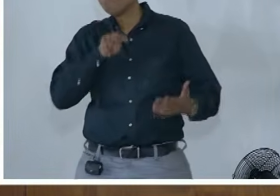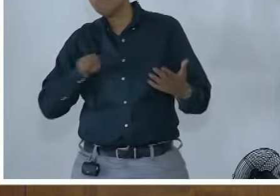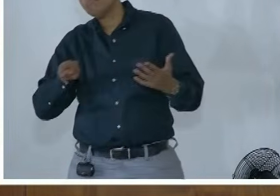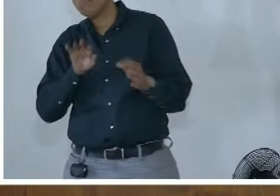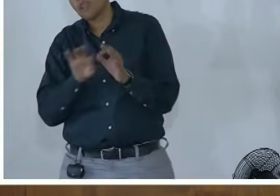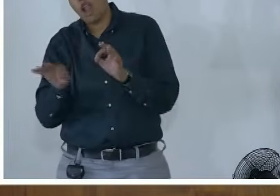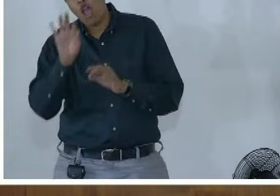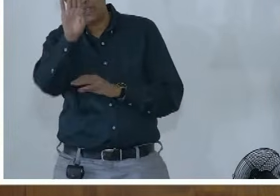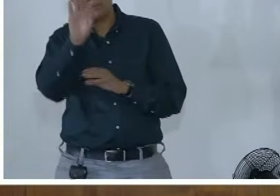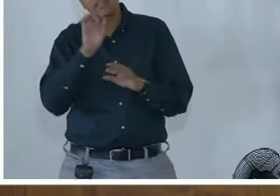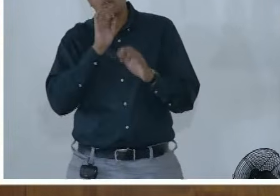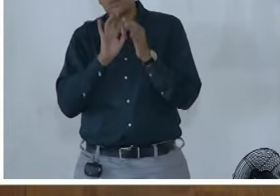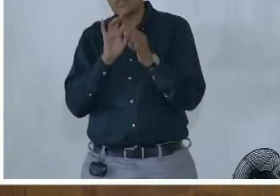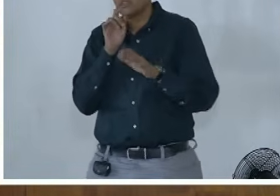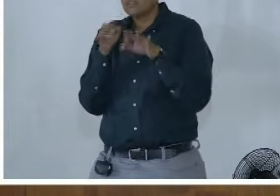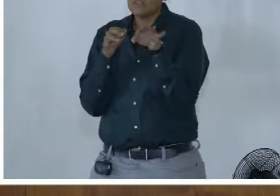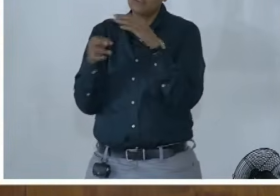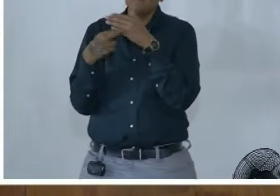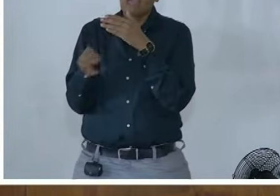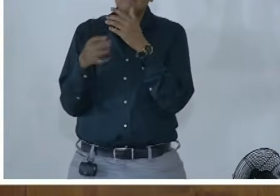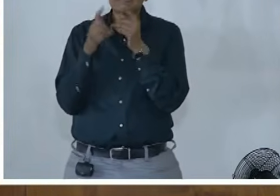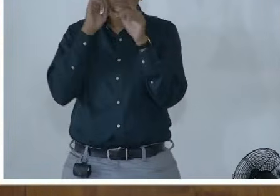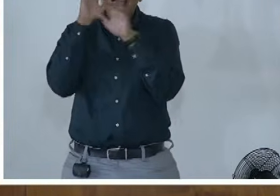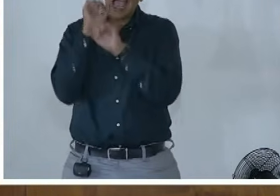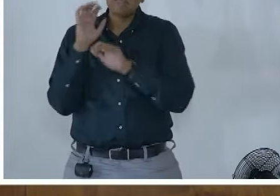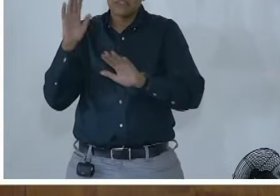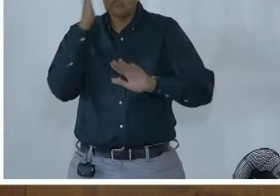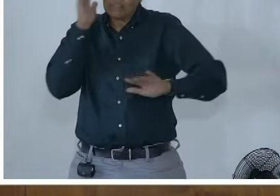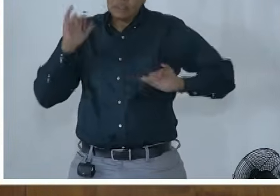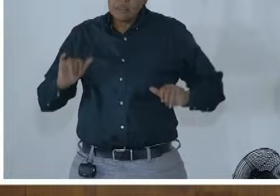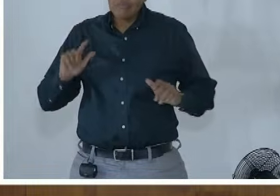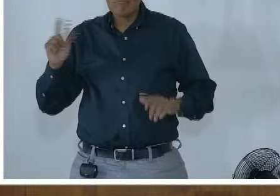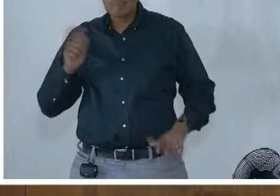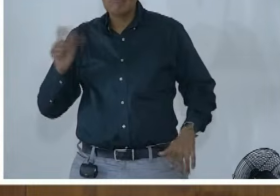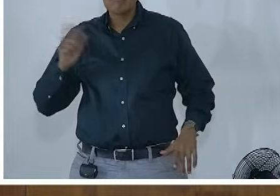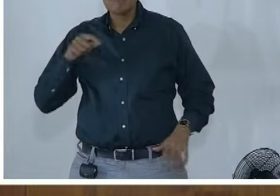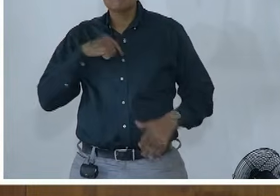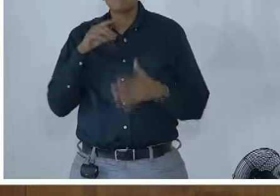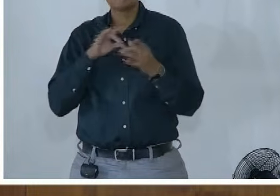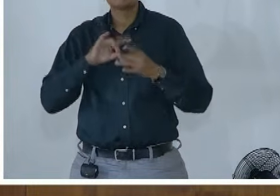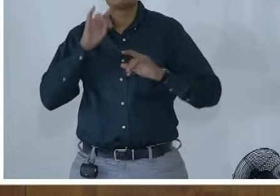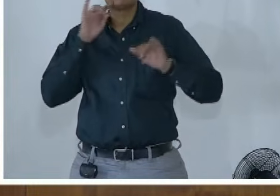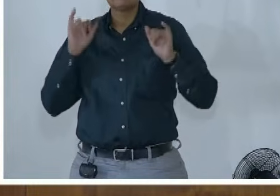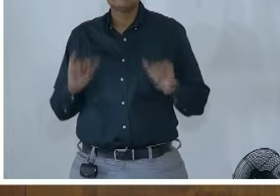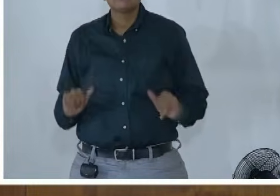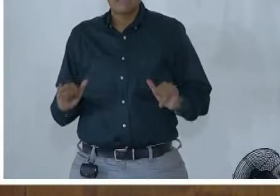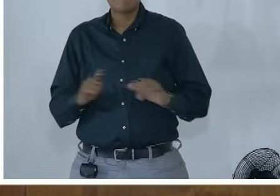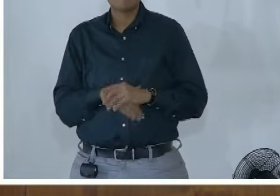clause B, which also makes reference to habitual residents. My rationale is the same.